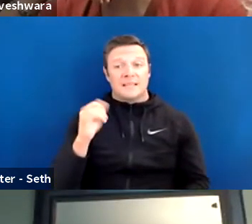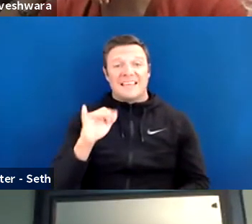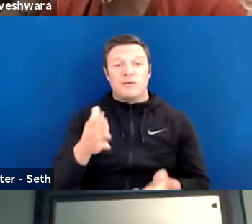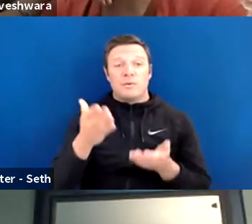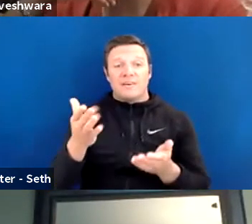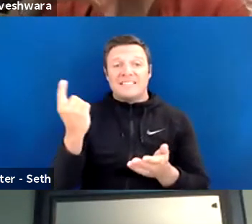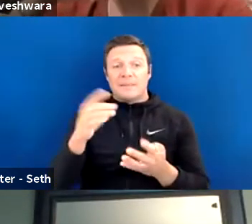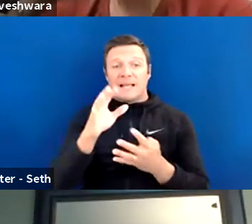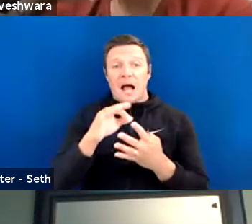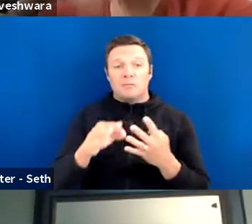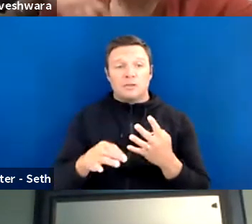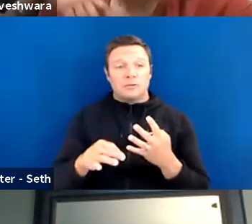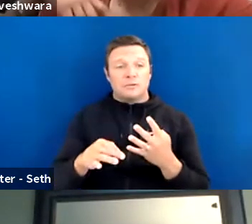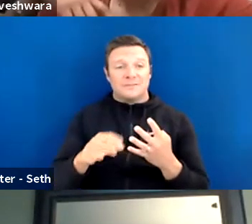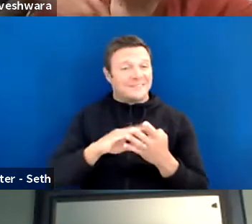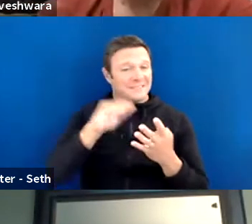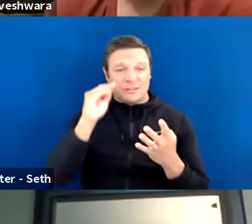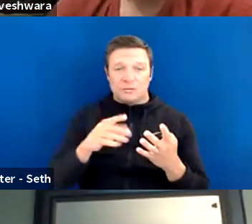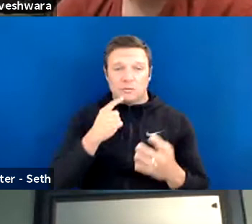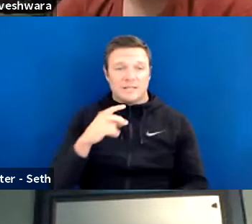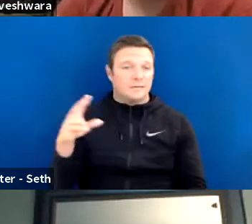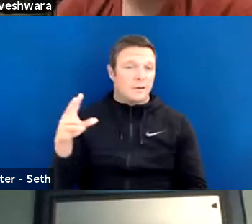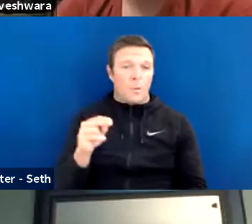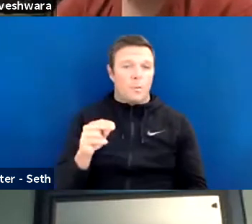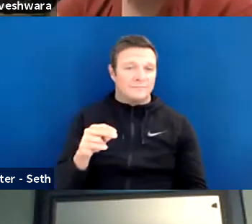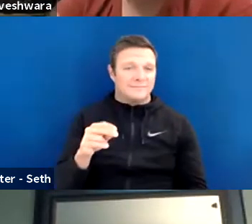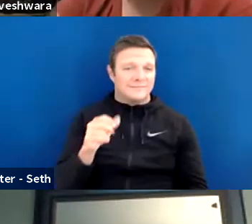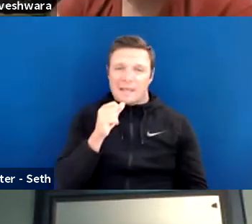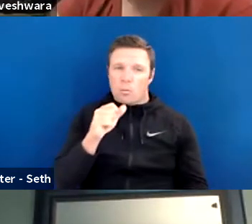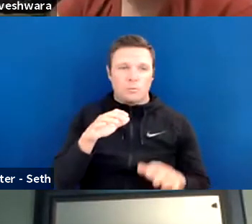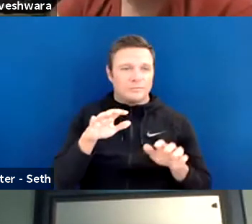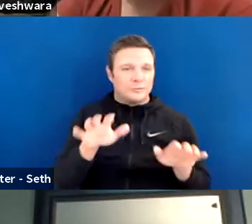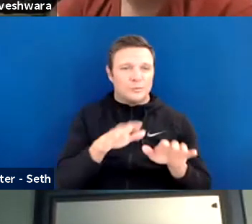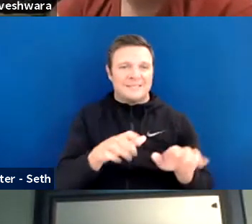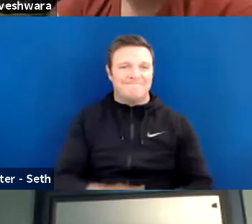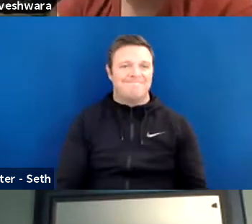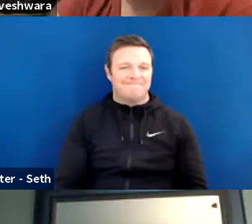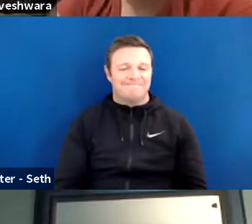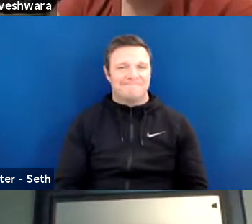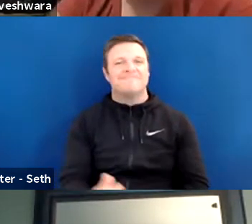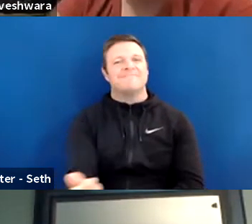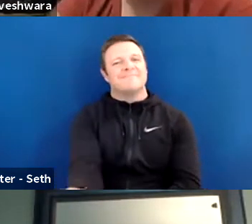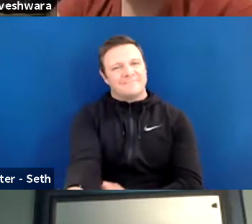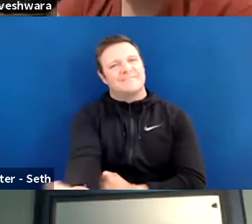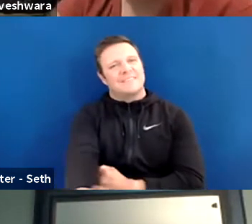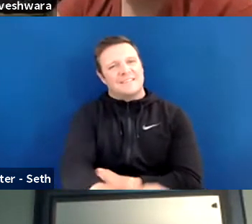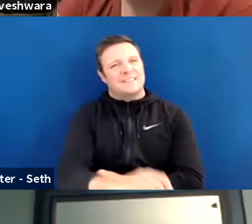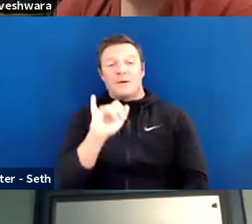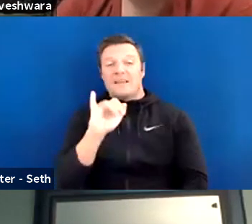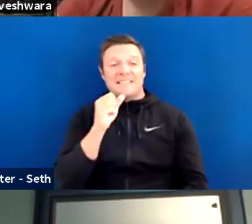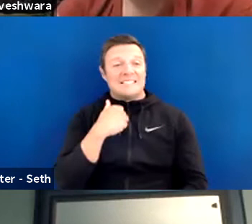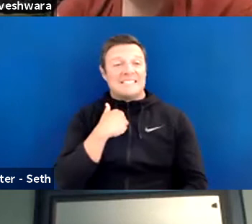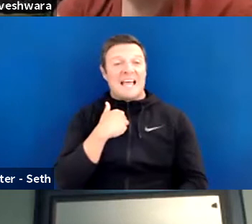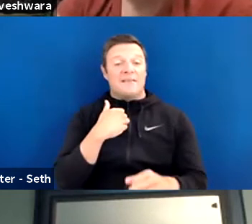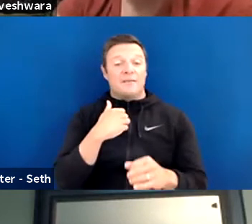it's just borne out over and over. So if you have some sort of discussion or something that doesn't have a graded point to